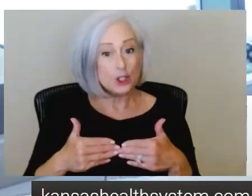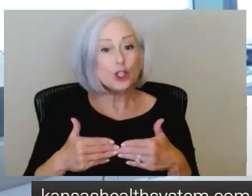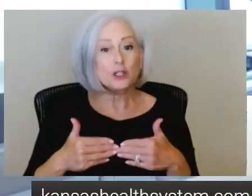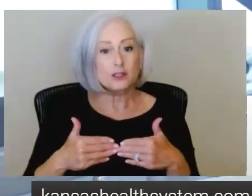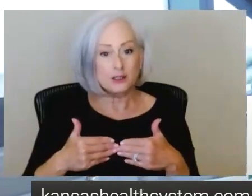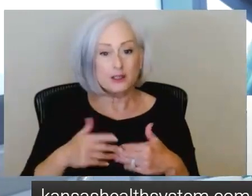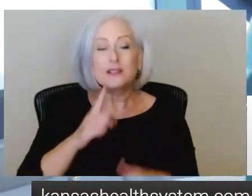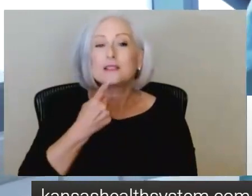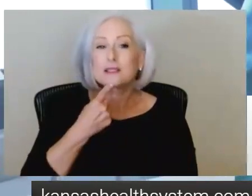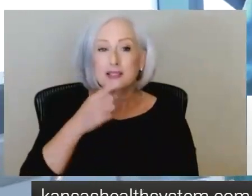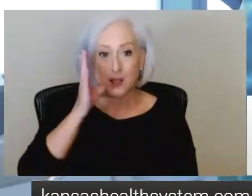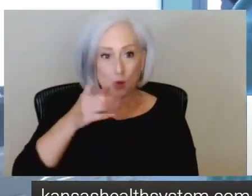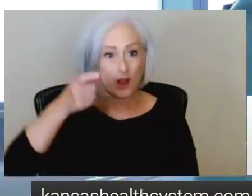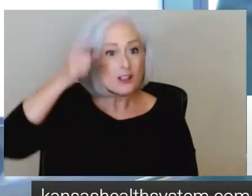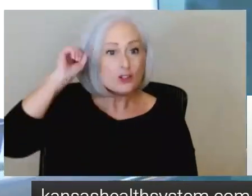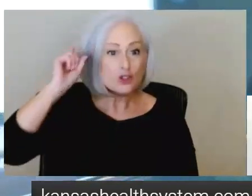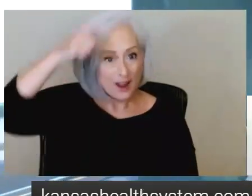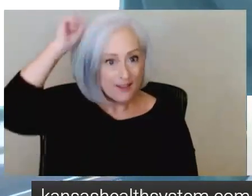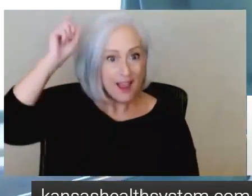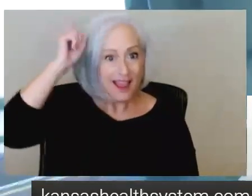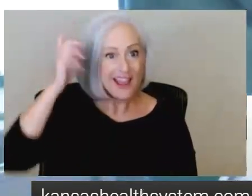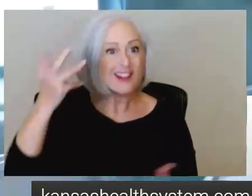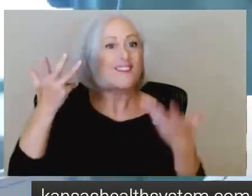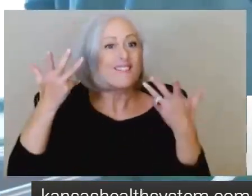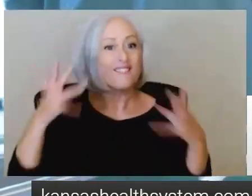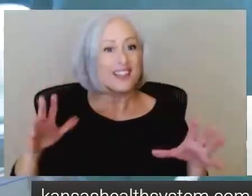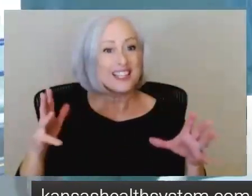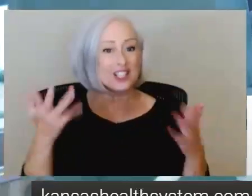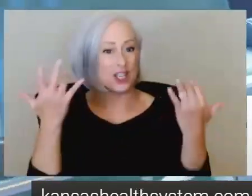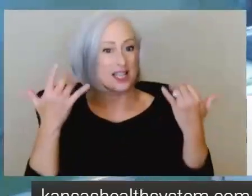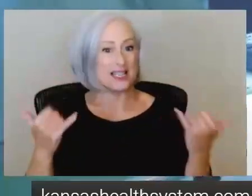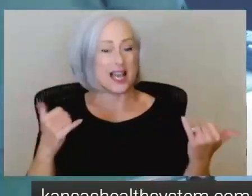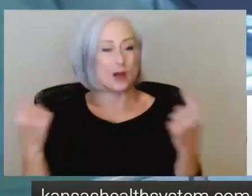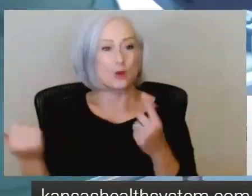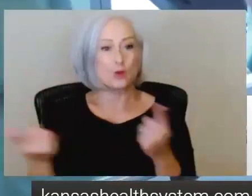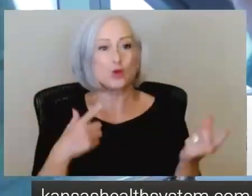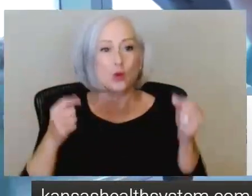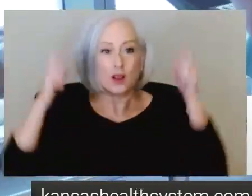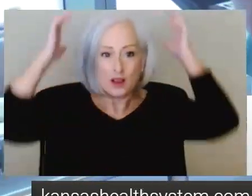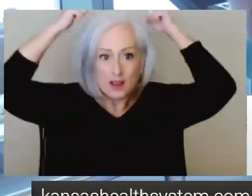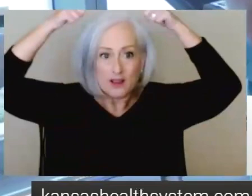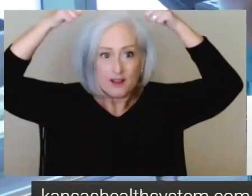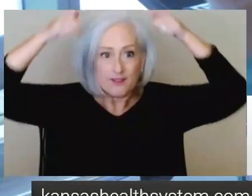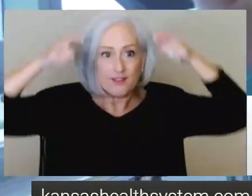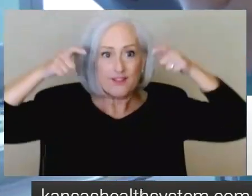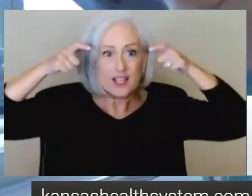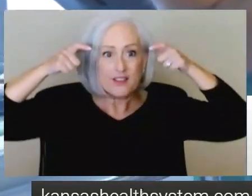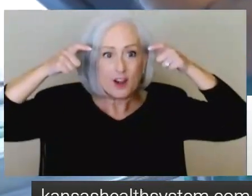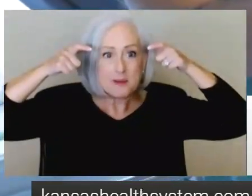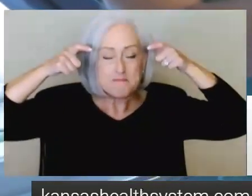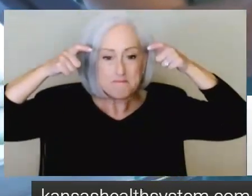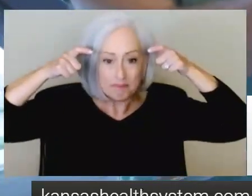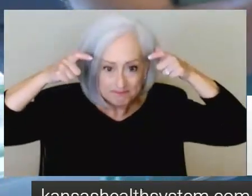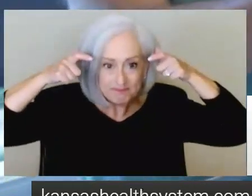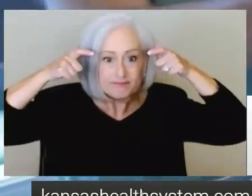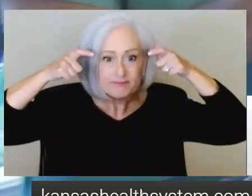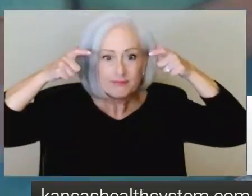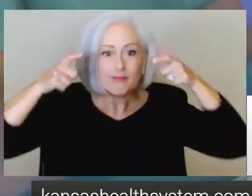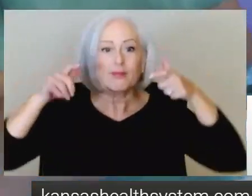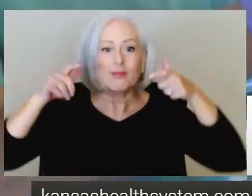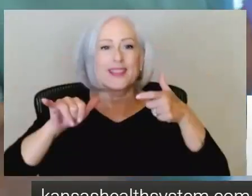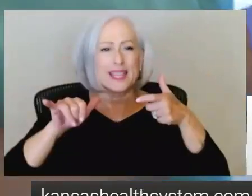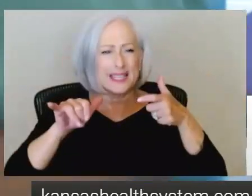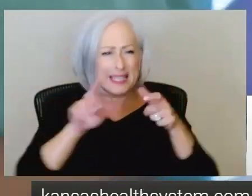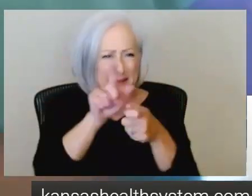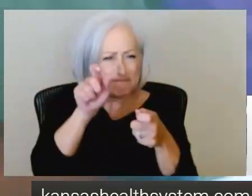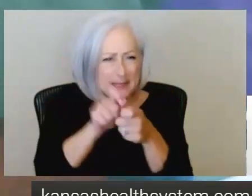head, and they just completed that. Now the work is fitting the frame on Evelyn. They need to have this in place